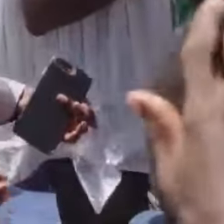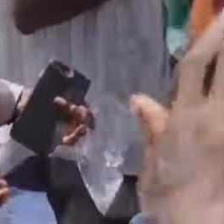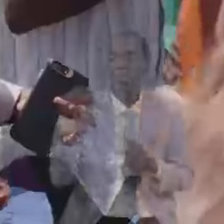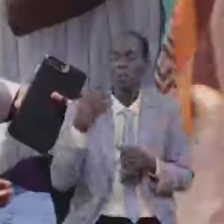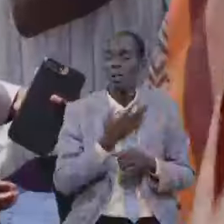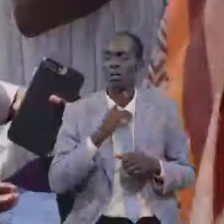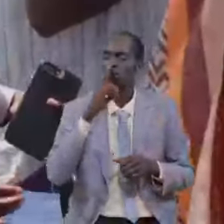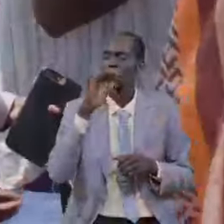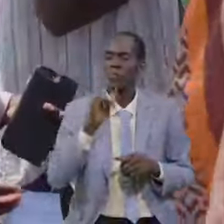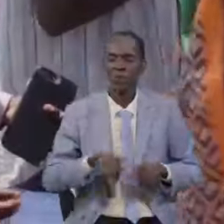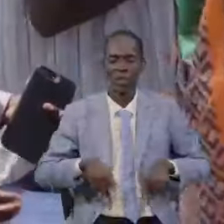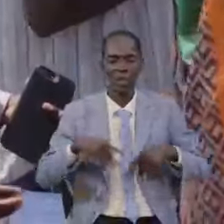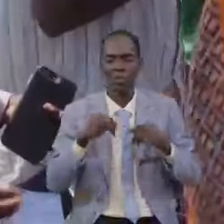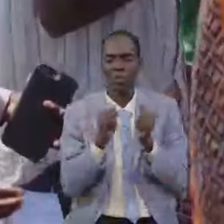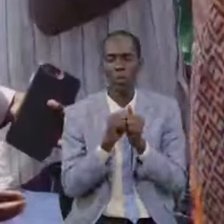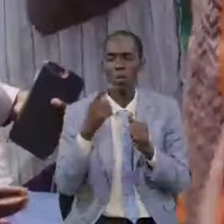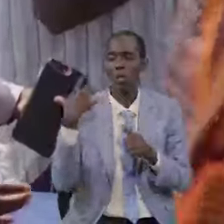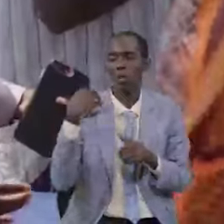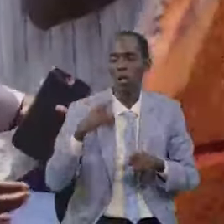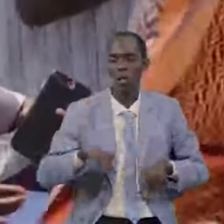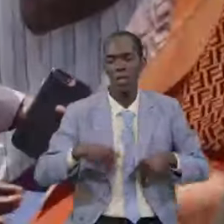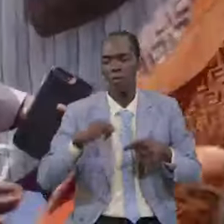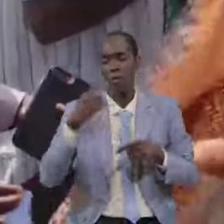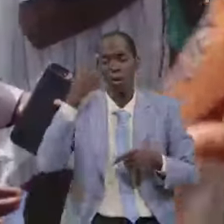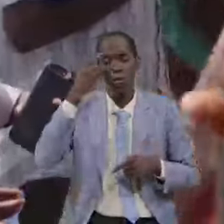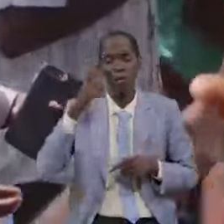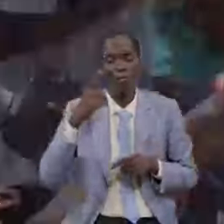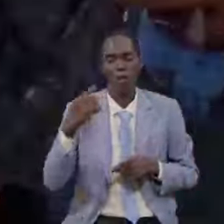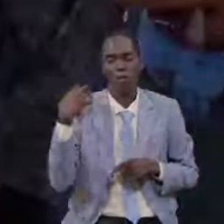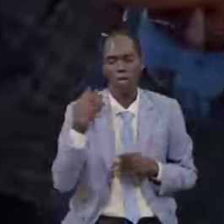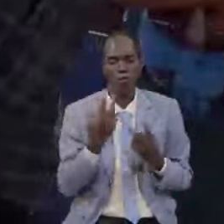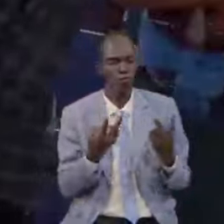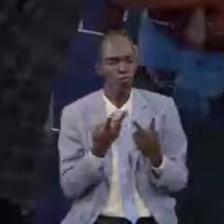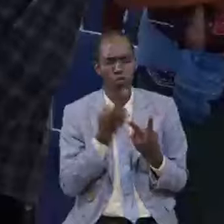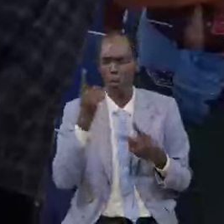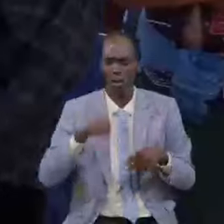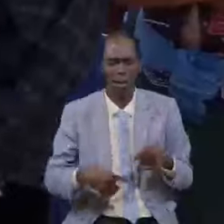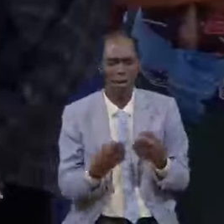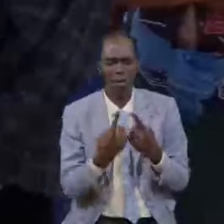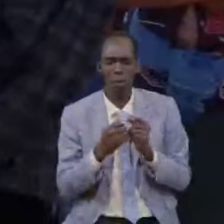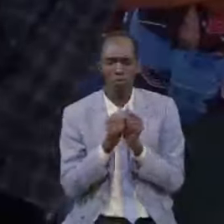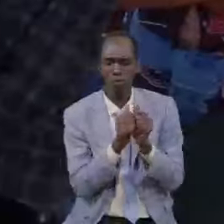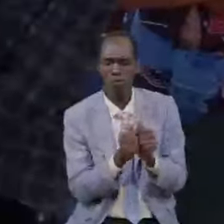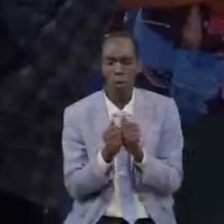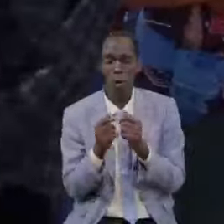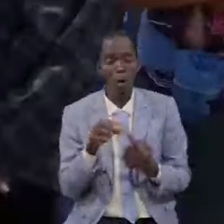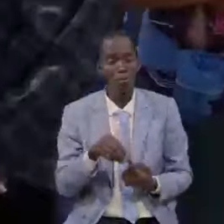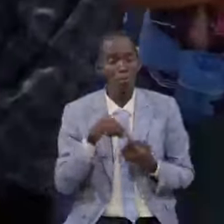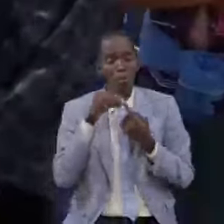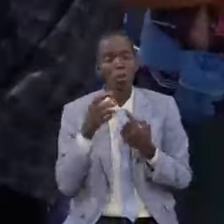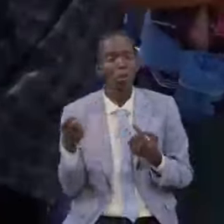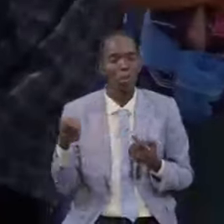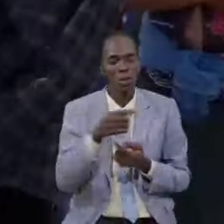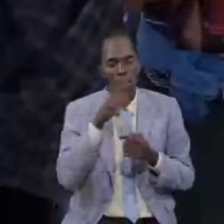for the master. And two cannot walk together except we be agreed. You walk with him in agreement, and